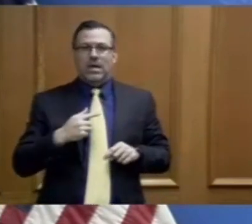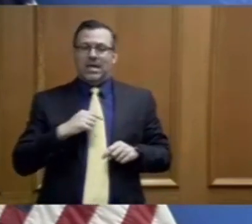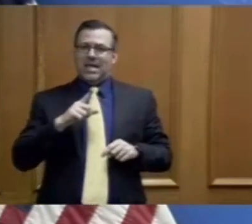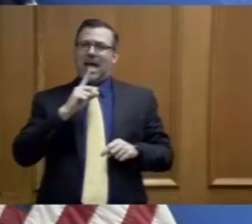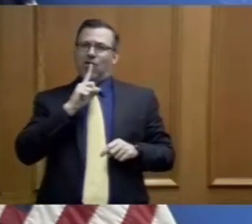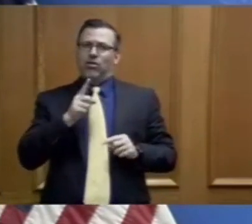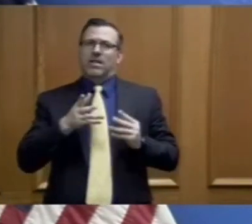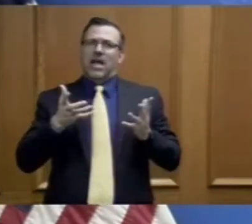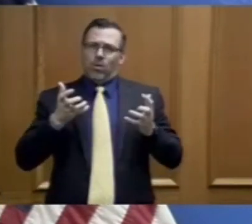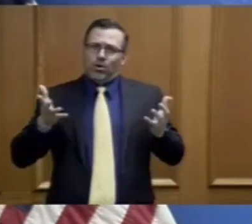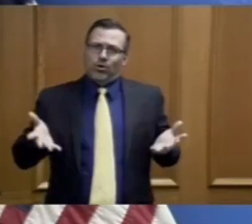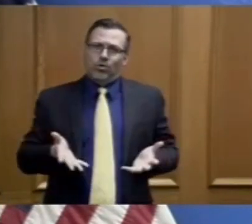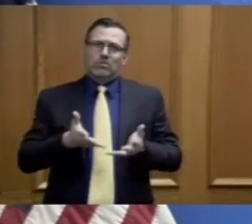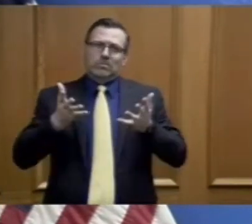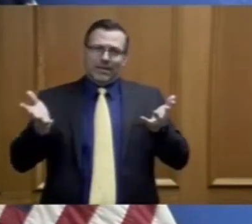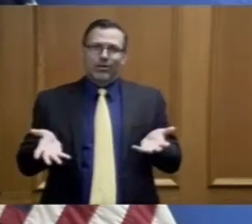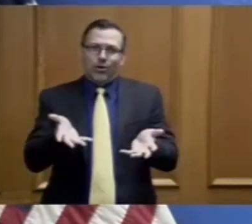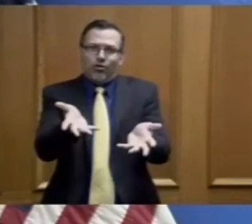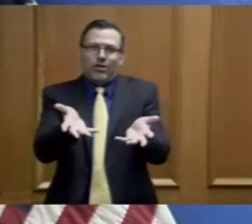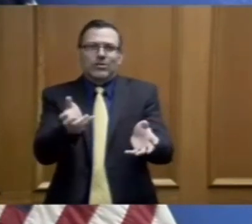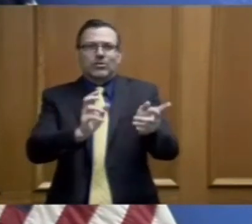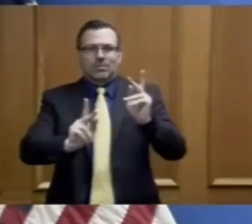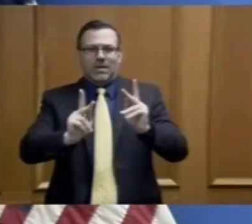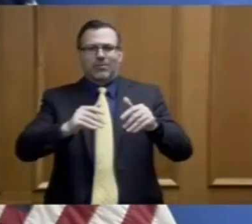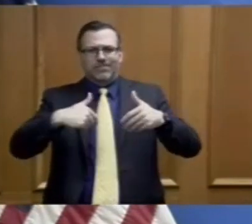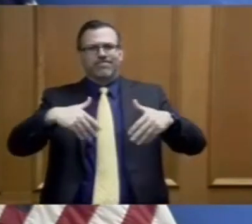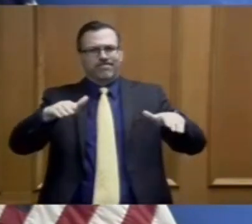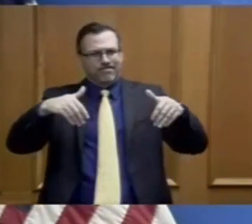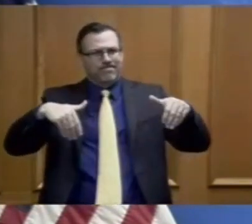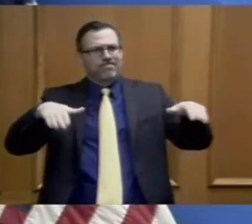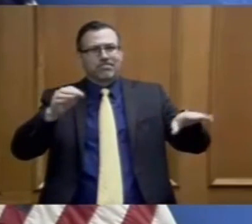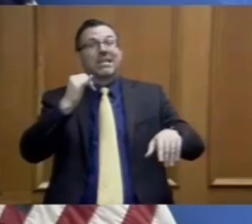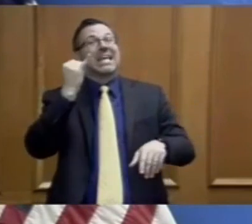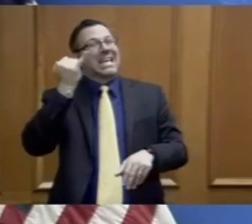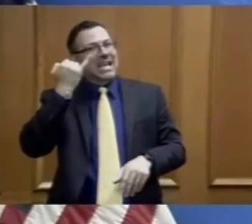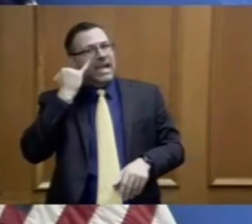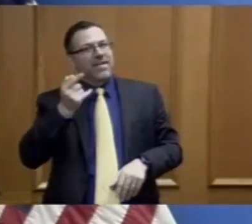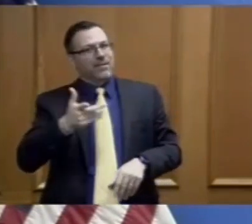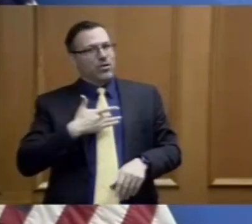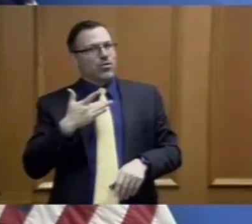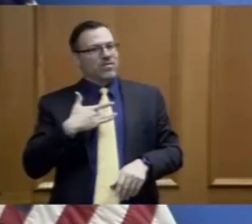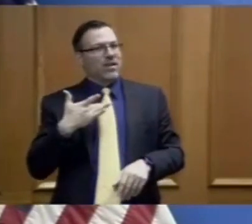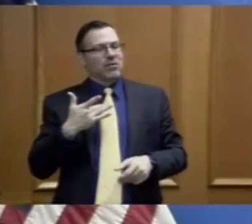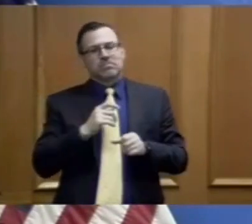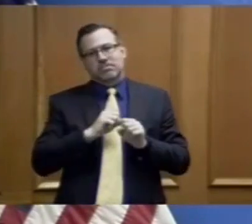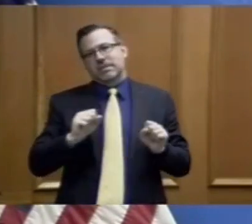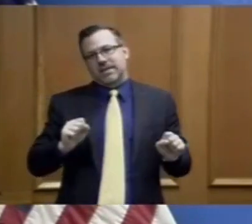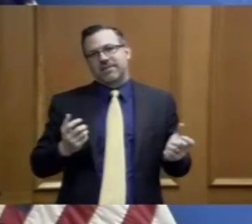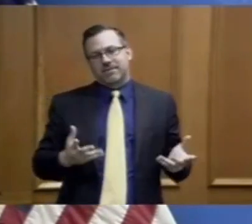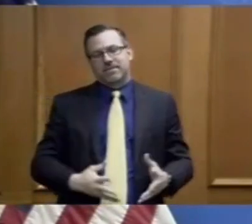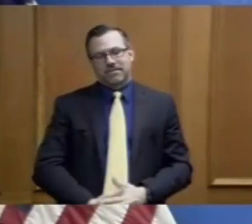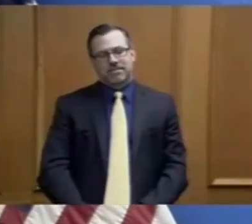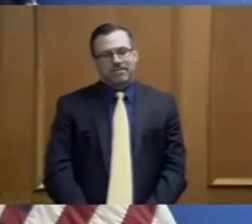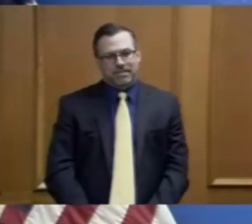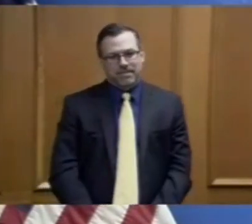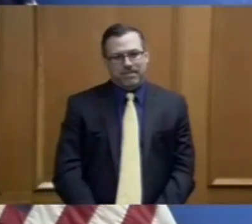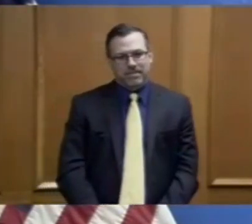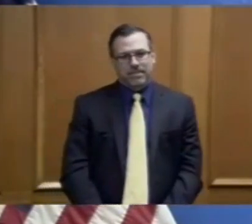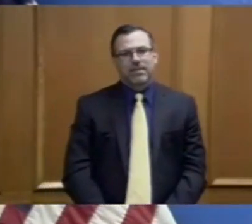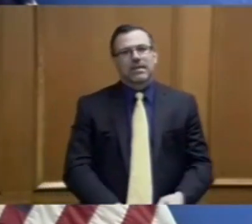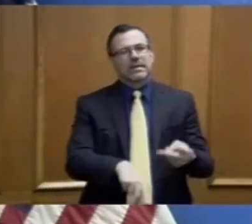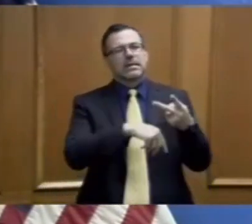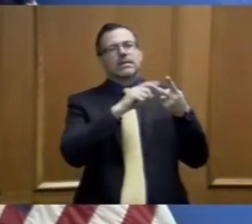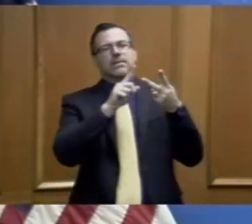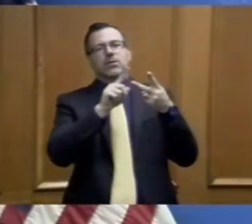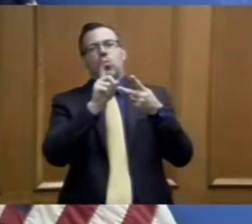Tennesseans to engage in that as they feel so fit. And I had one